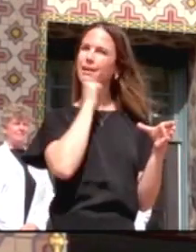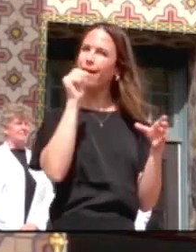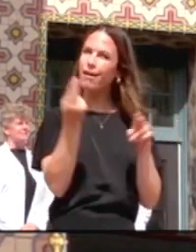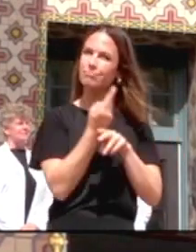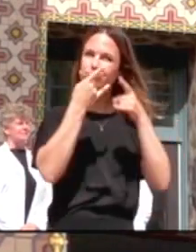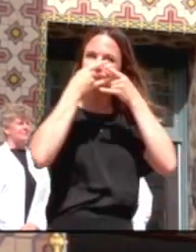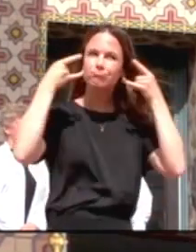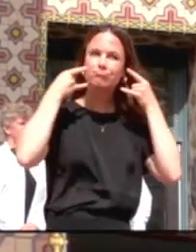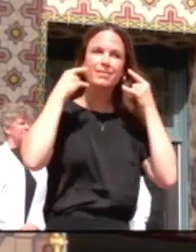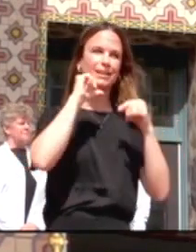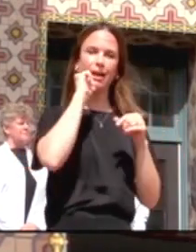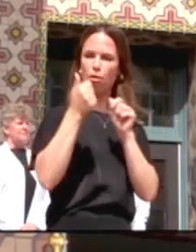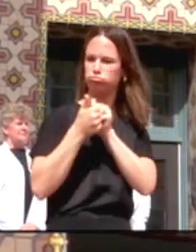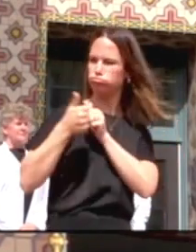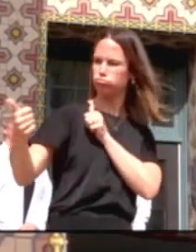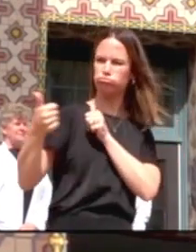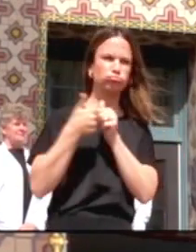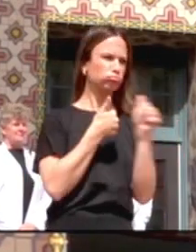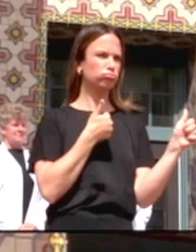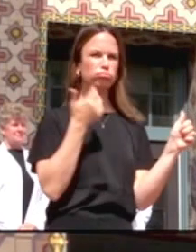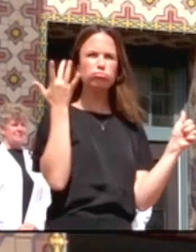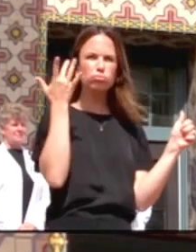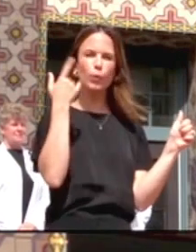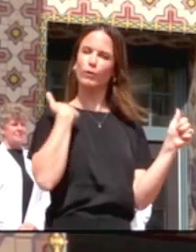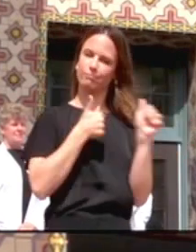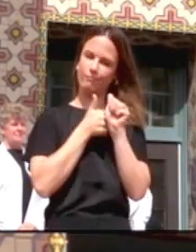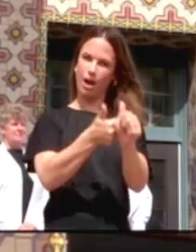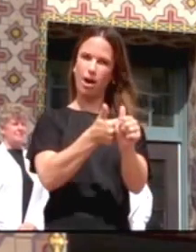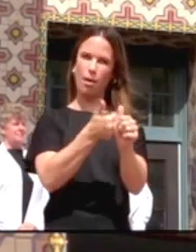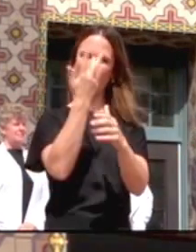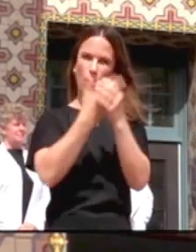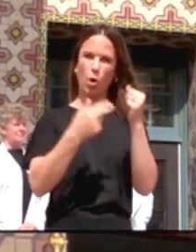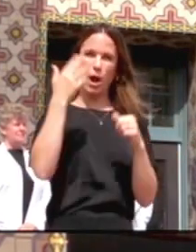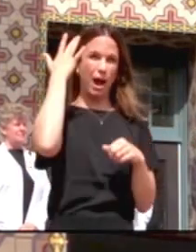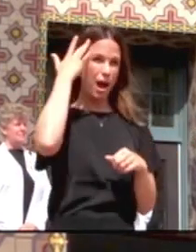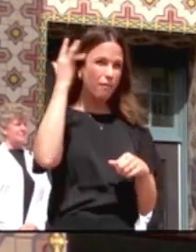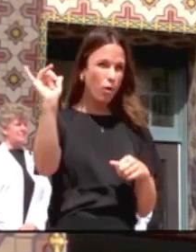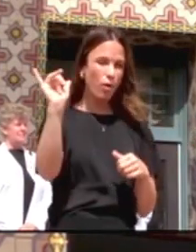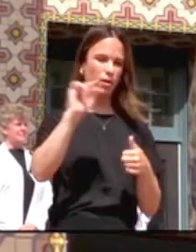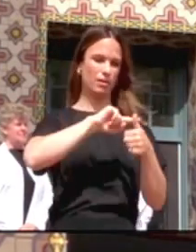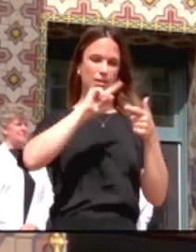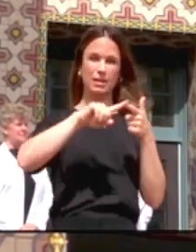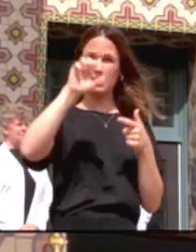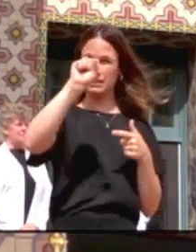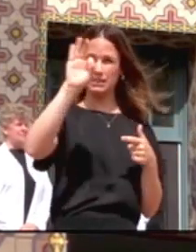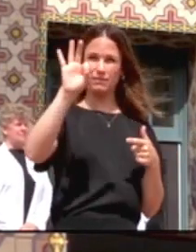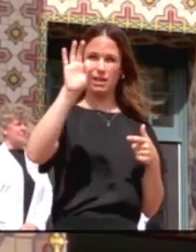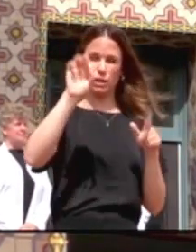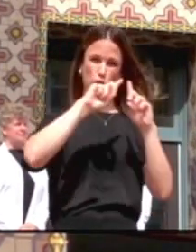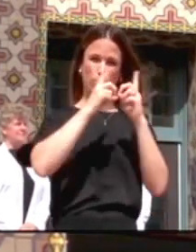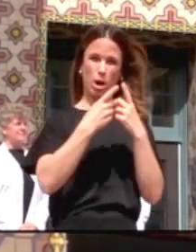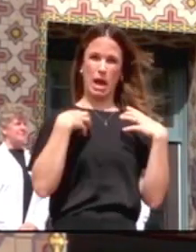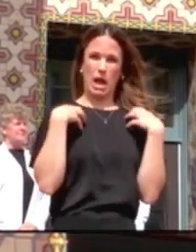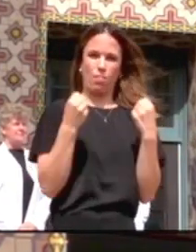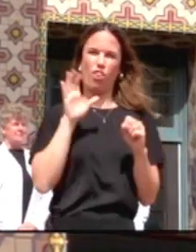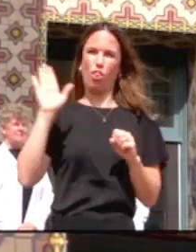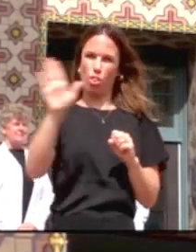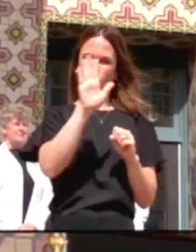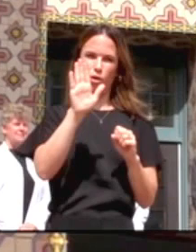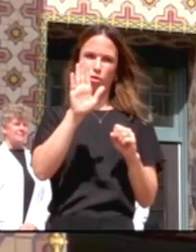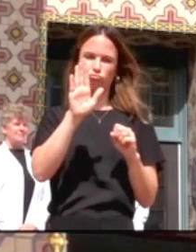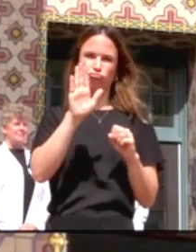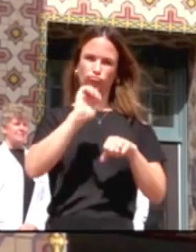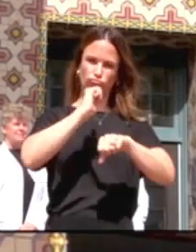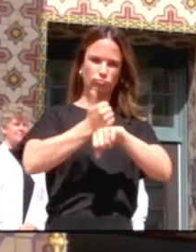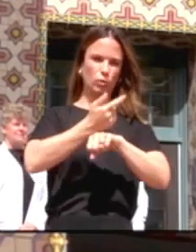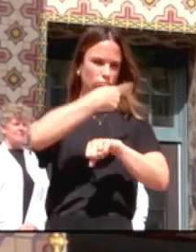and we are not distancing. This is in accordance with both California and San Francisco Department of Health orders, as we are